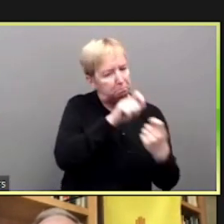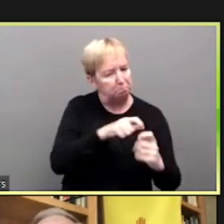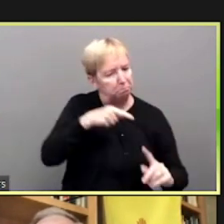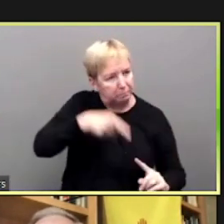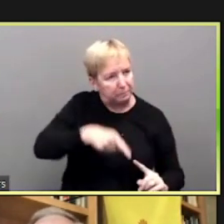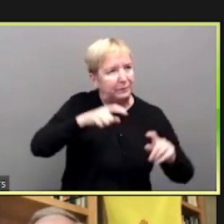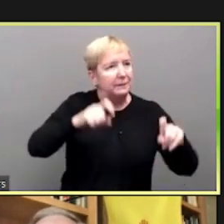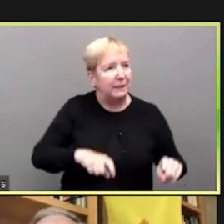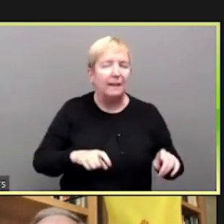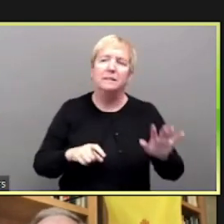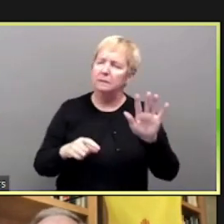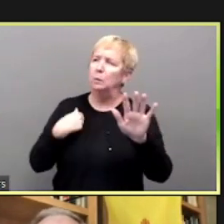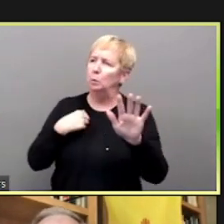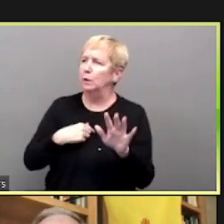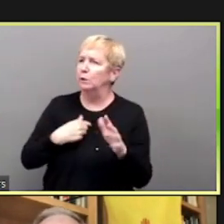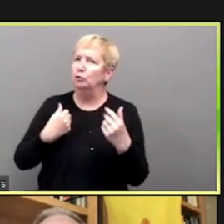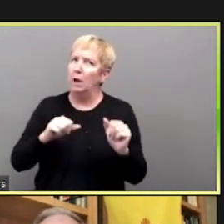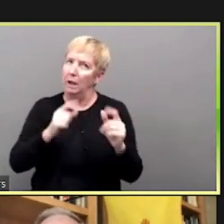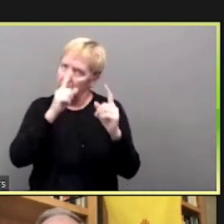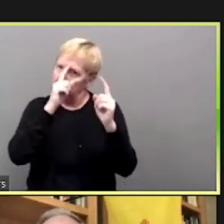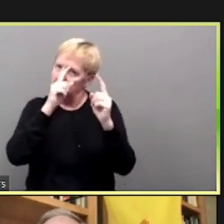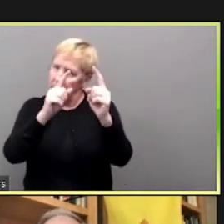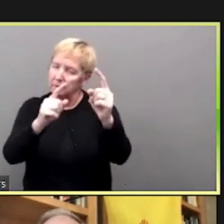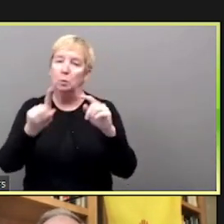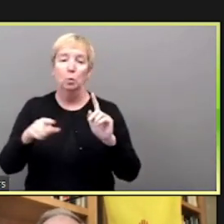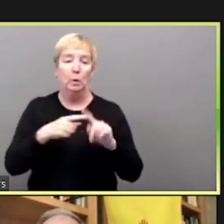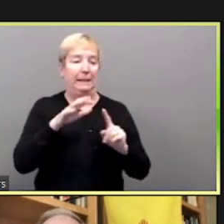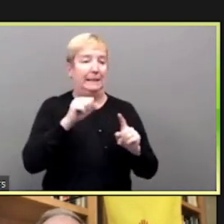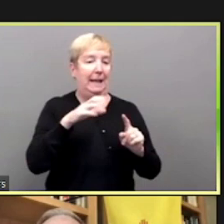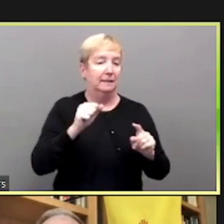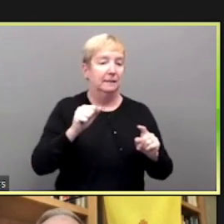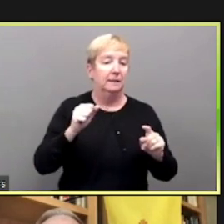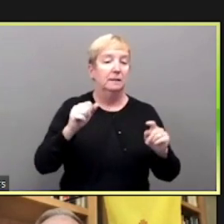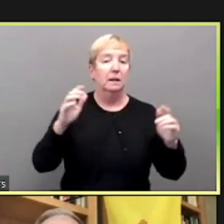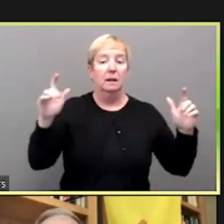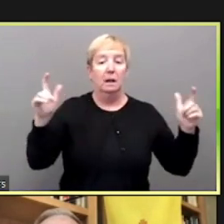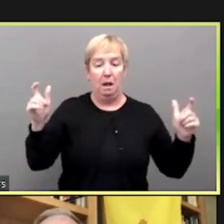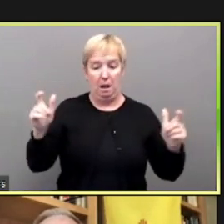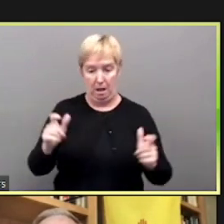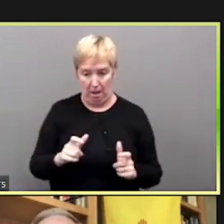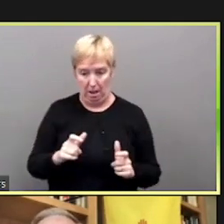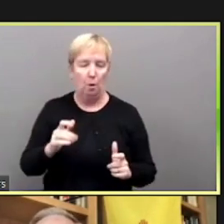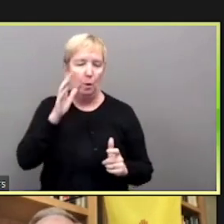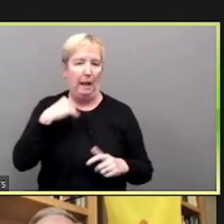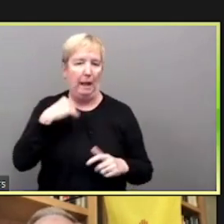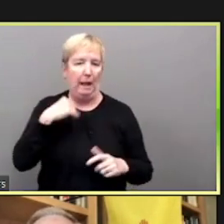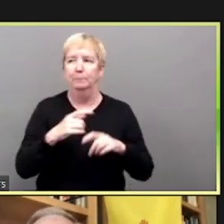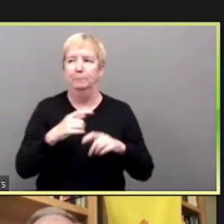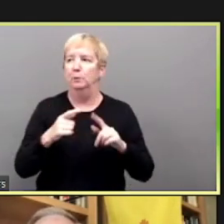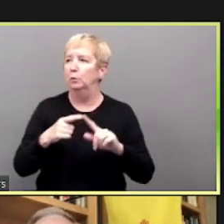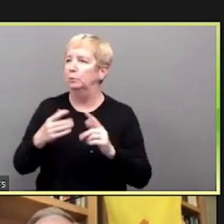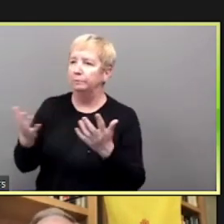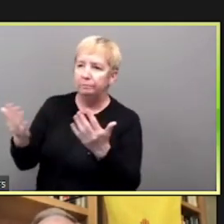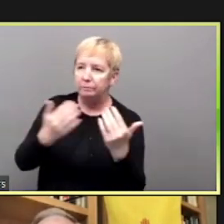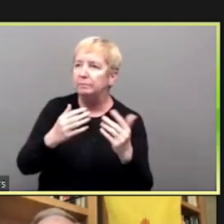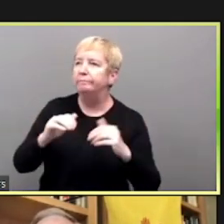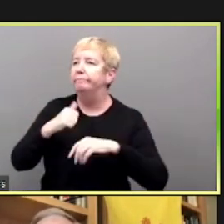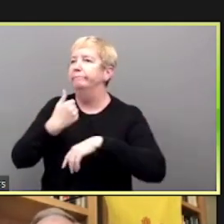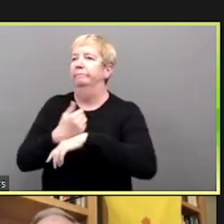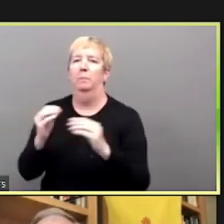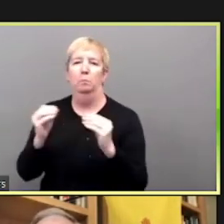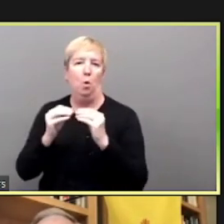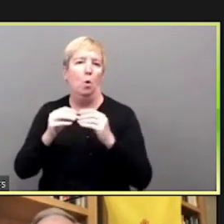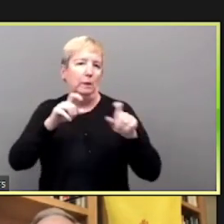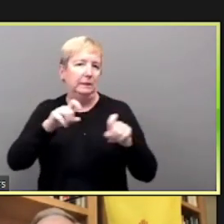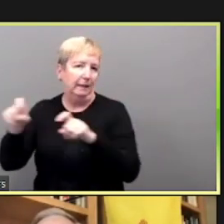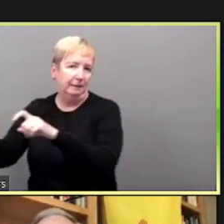We're still working on that as case counts come down. We think we have a little breathing room there, but we're watching that very closely. Next slide,